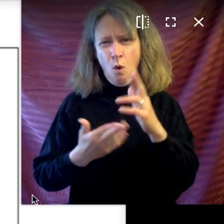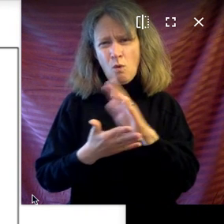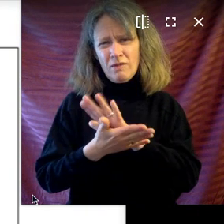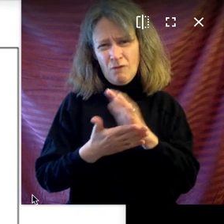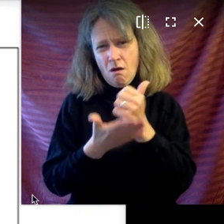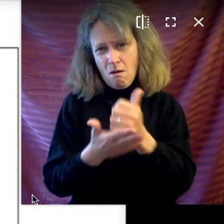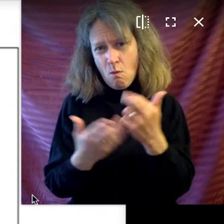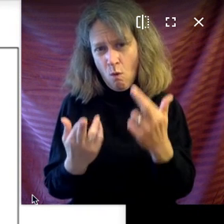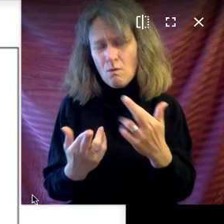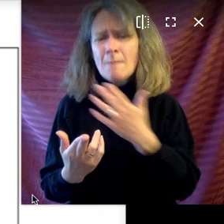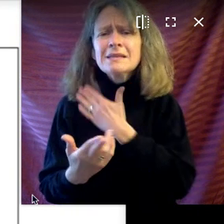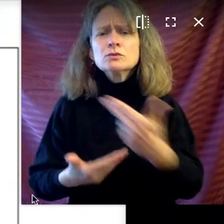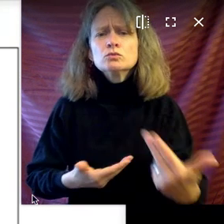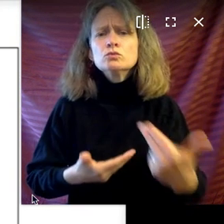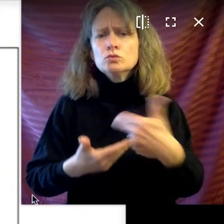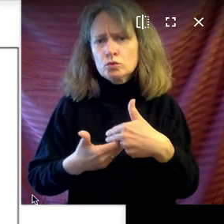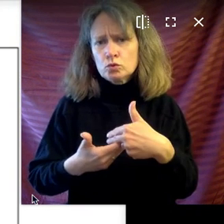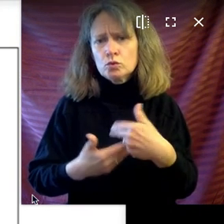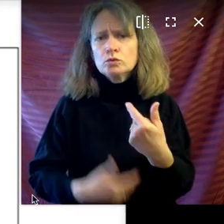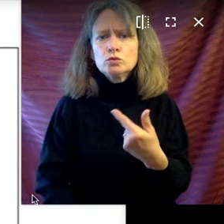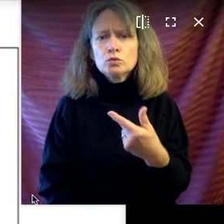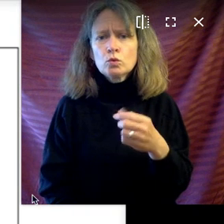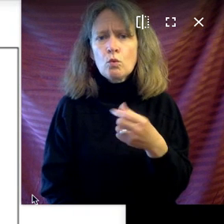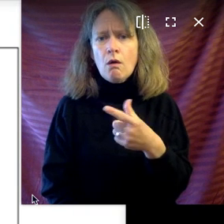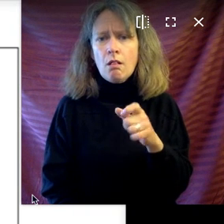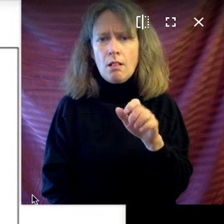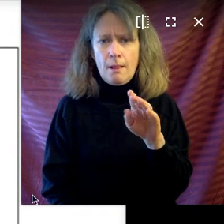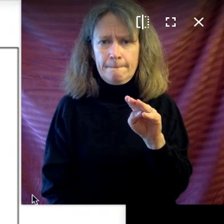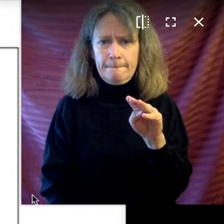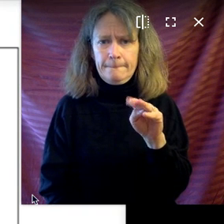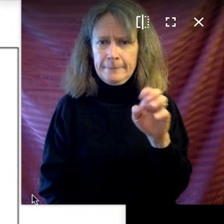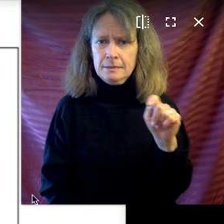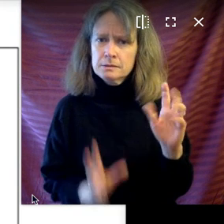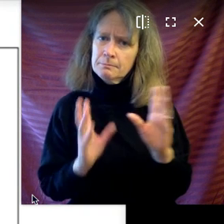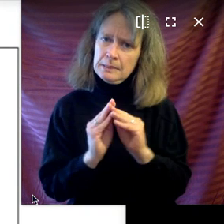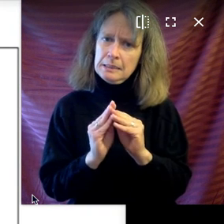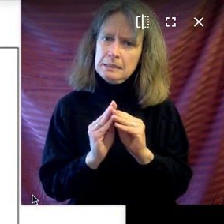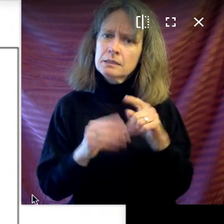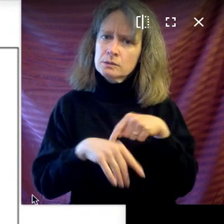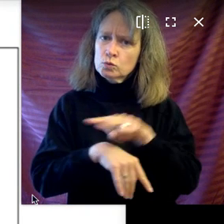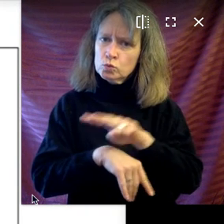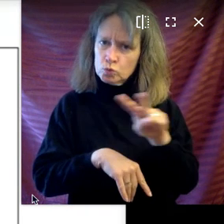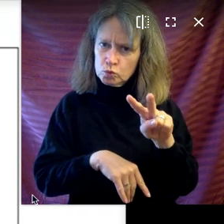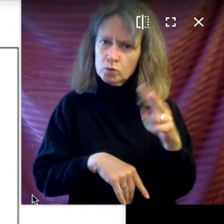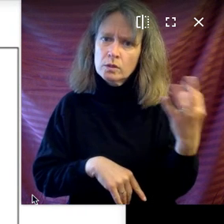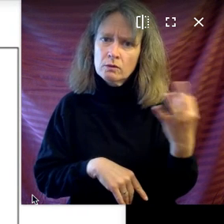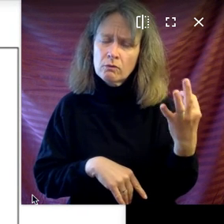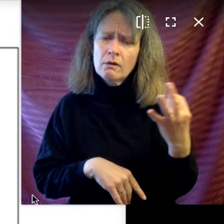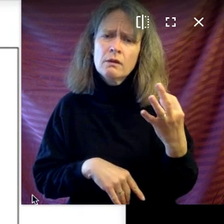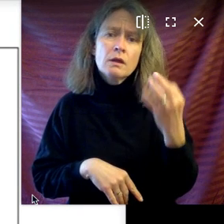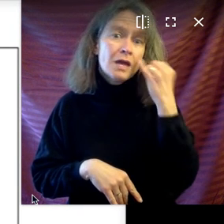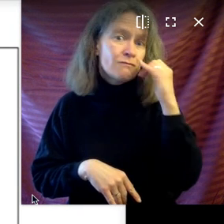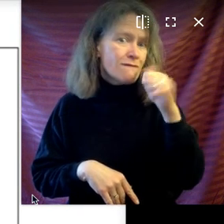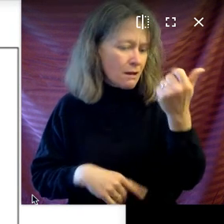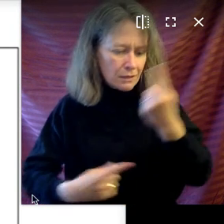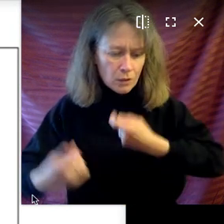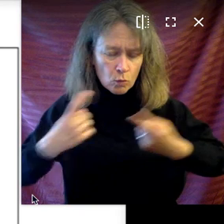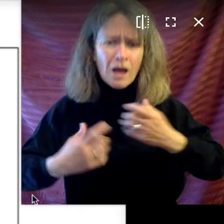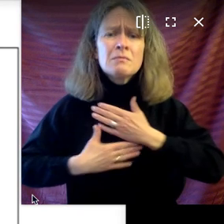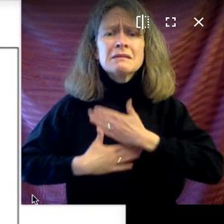come join the Google Meet and please ask any questions that you have so that you do well in this assessment.